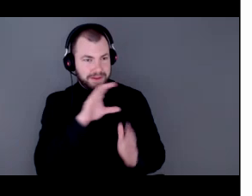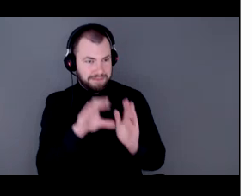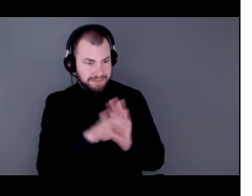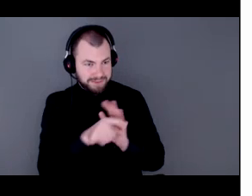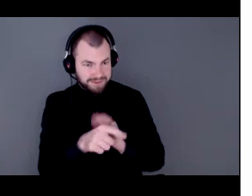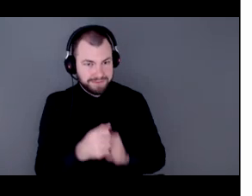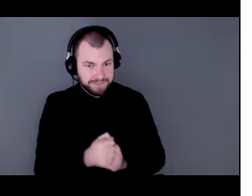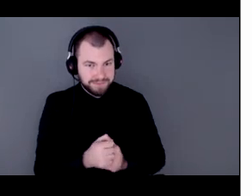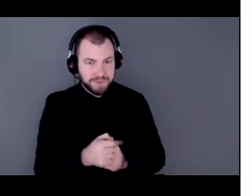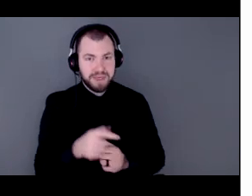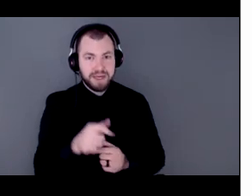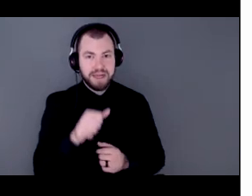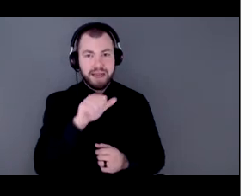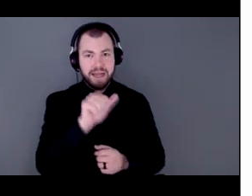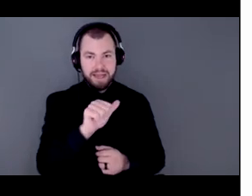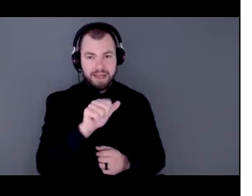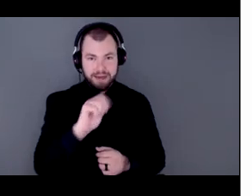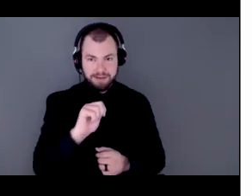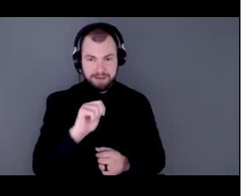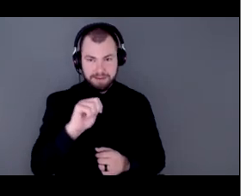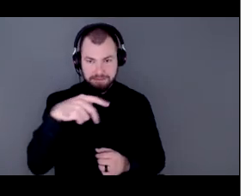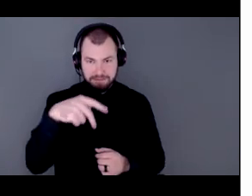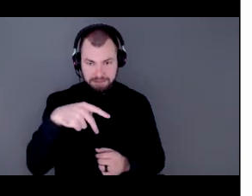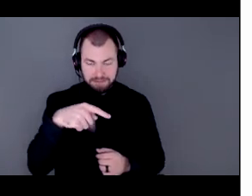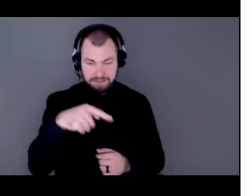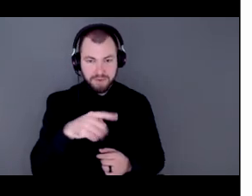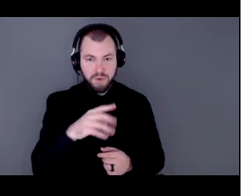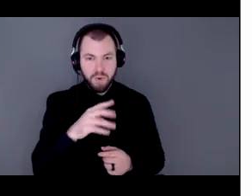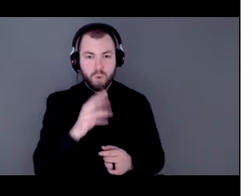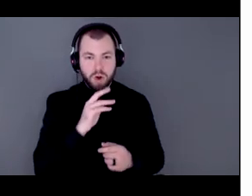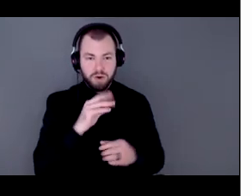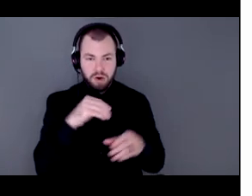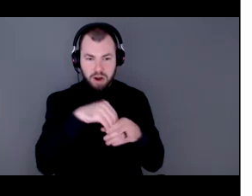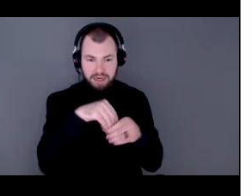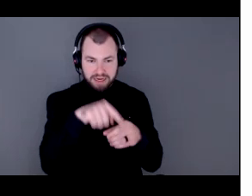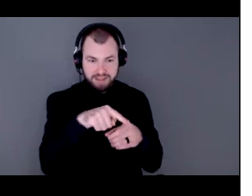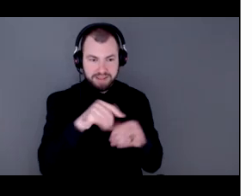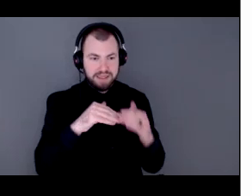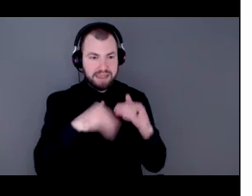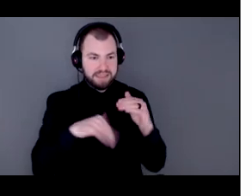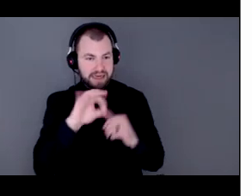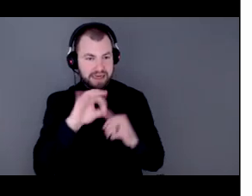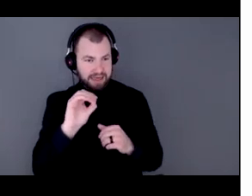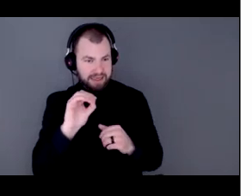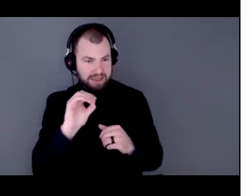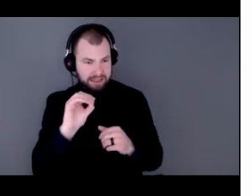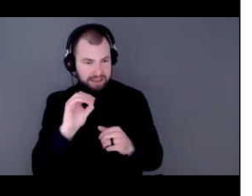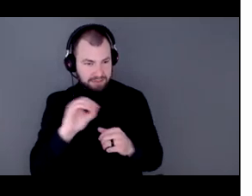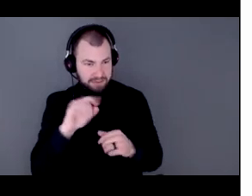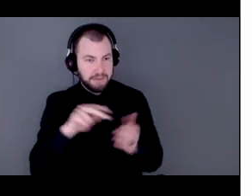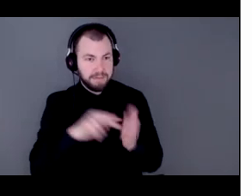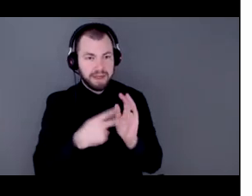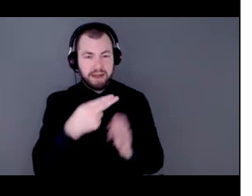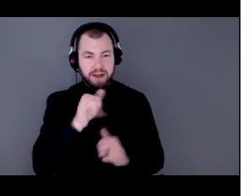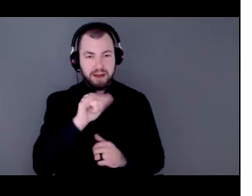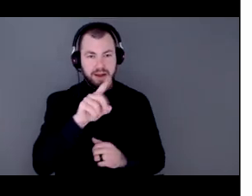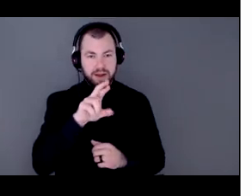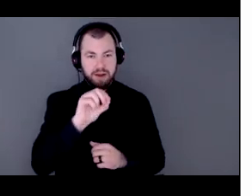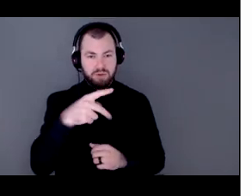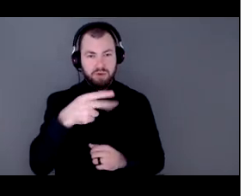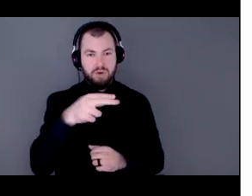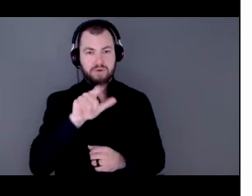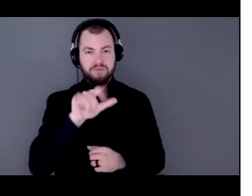and B, the water contact angle is actually less than 90 degrees, which means that it's hydrophilic. That means it attracts water, which is